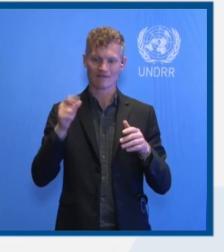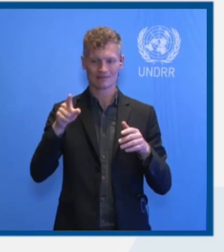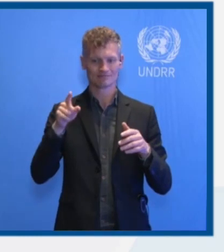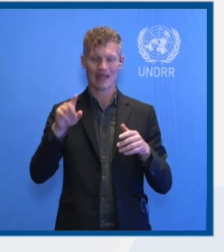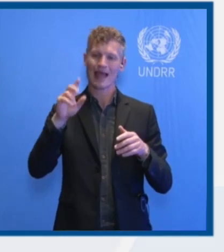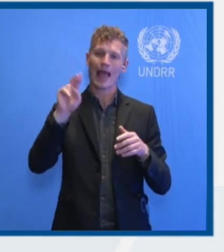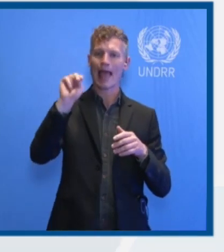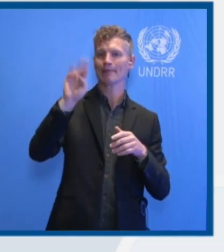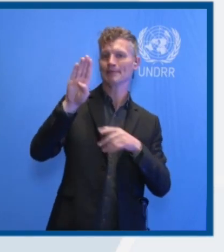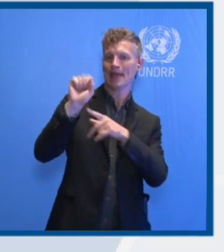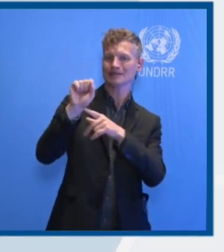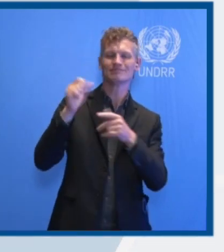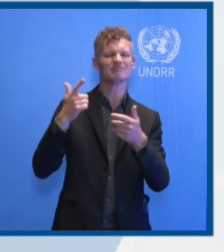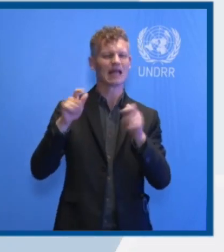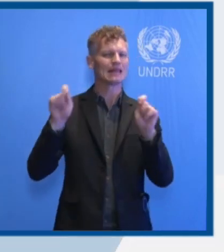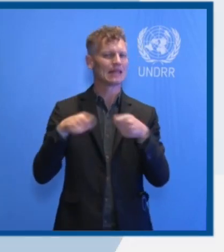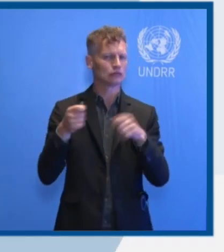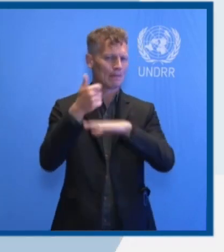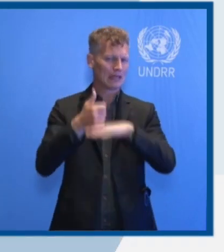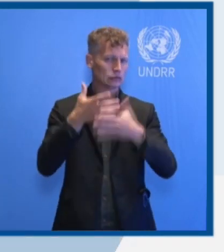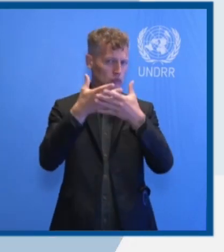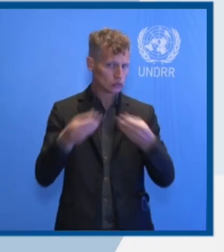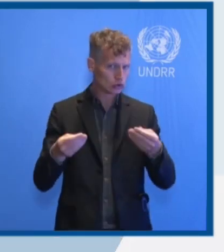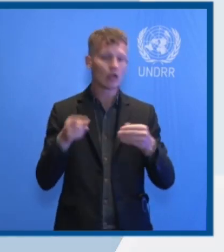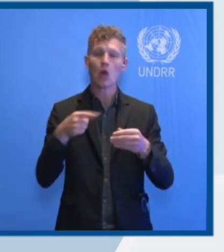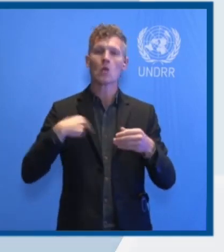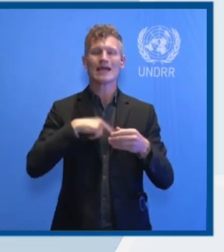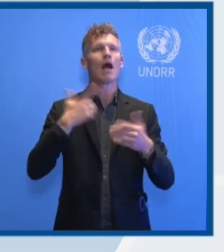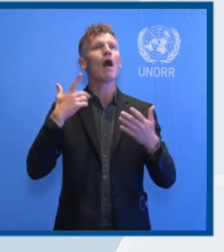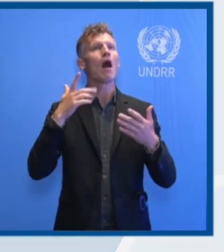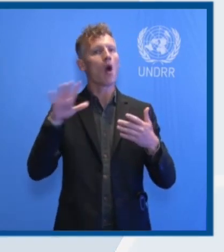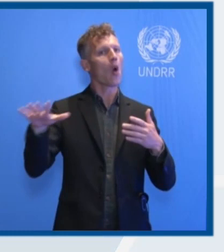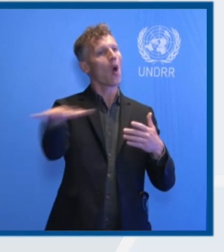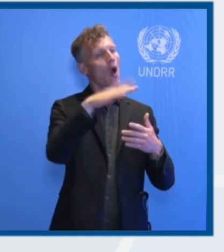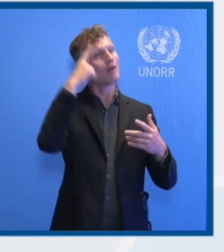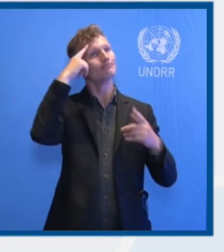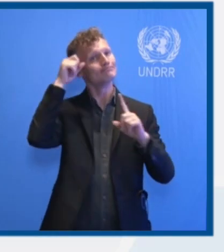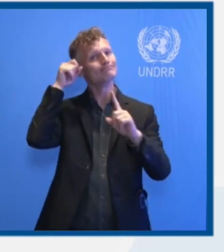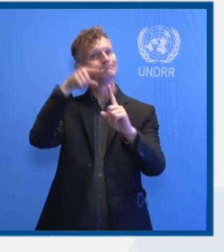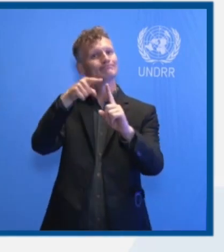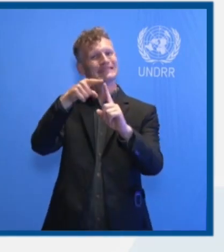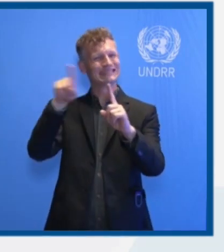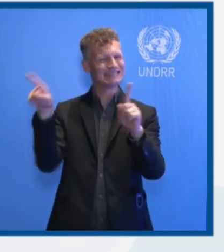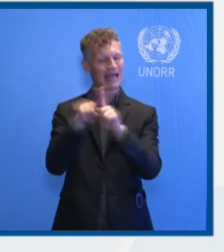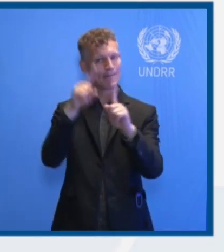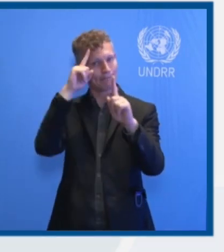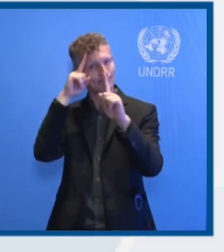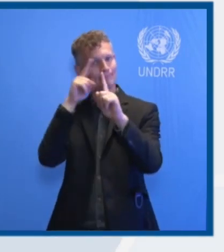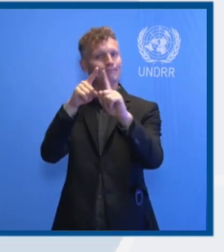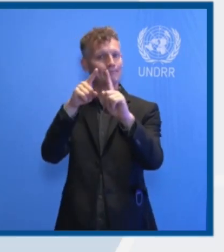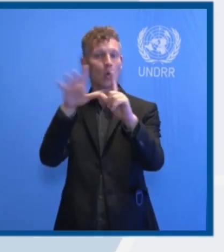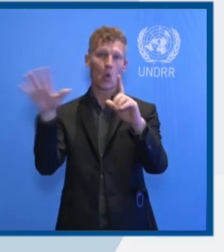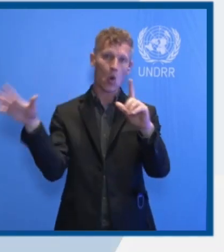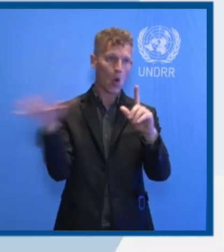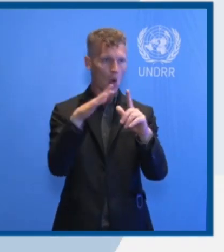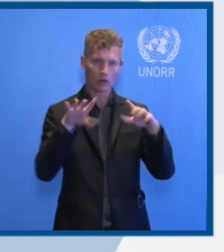we can now begin to develop a common understanding of our aims and mutually reinforce what we do and track